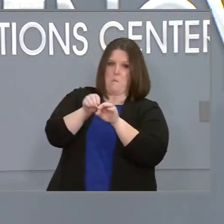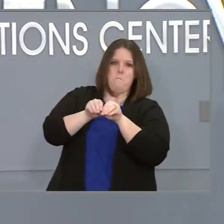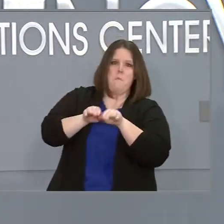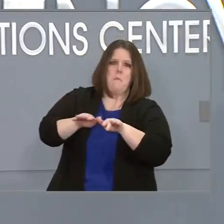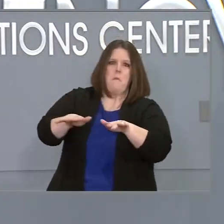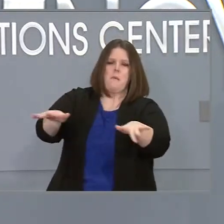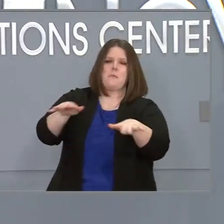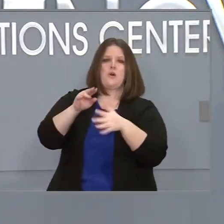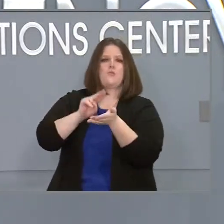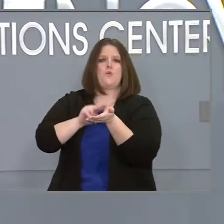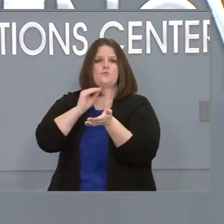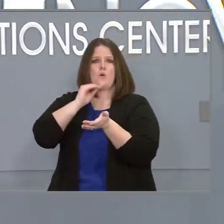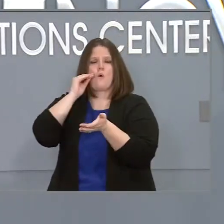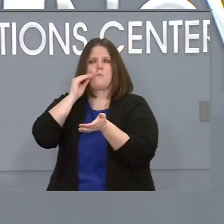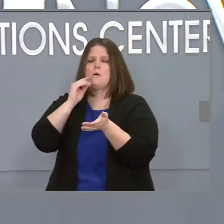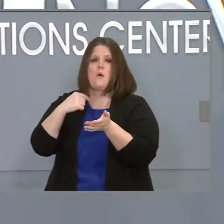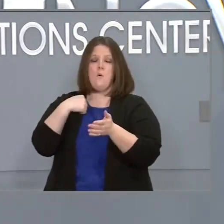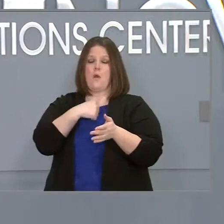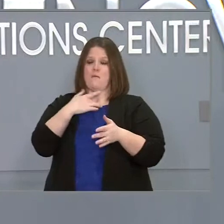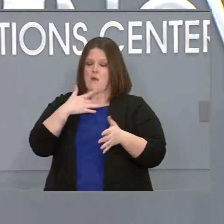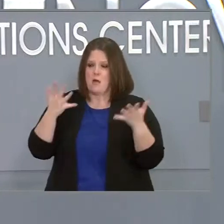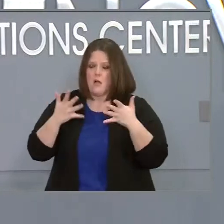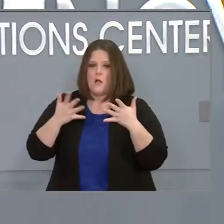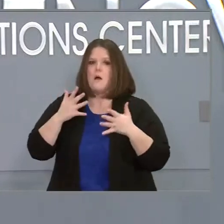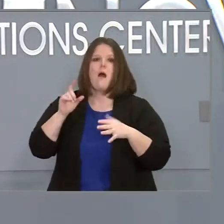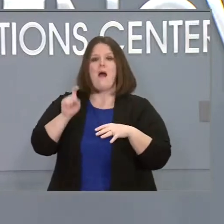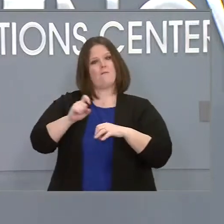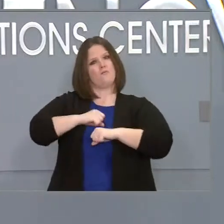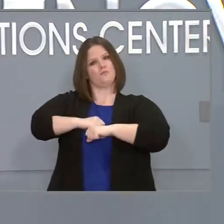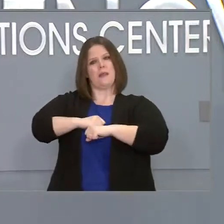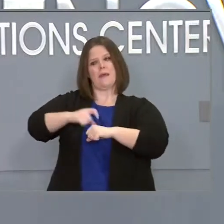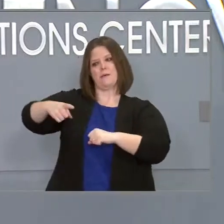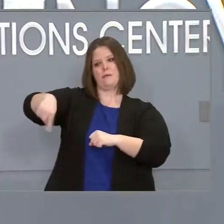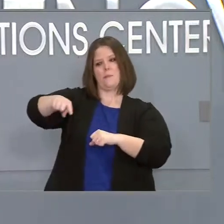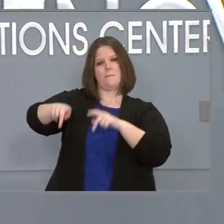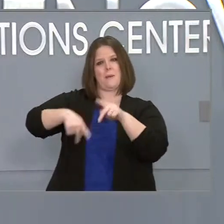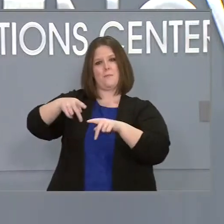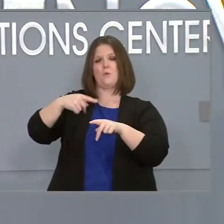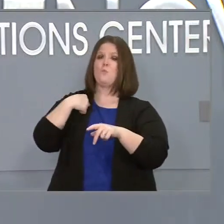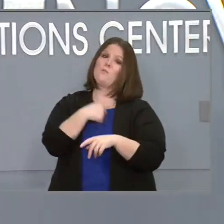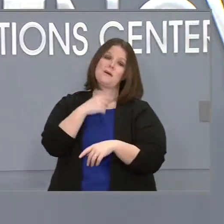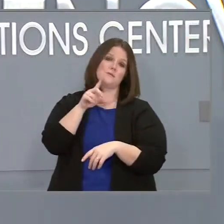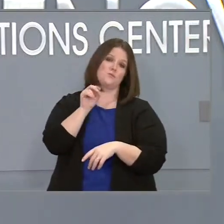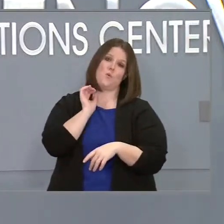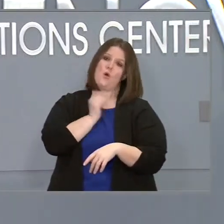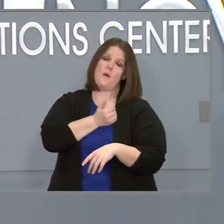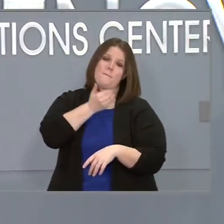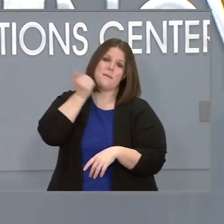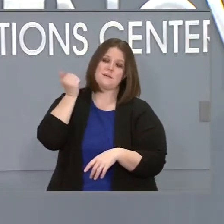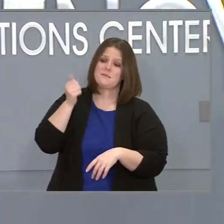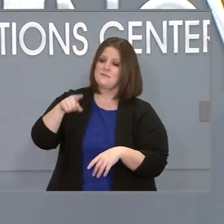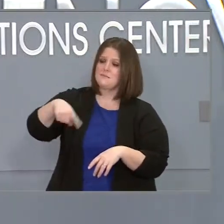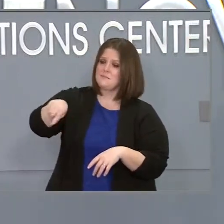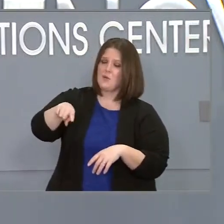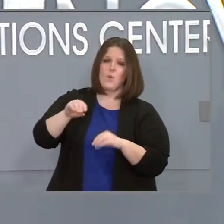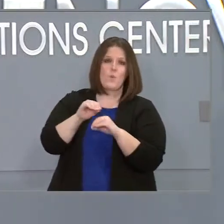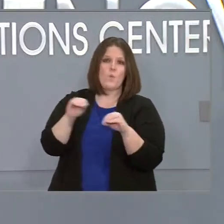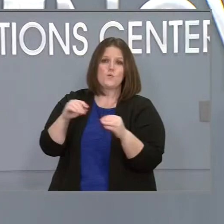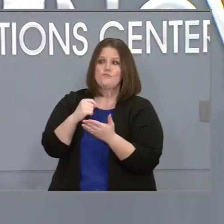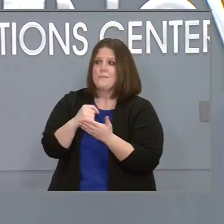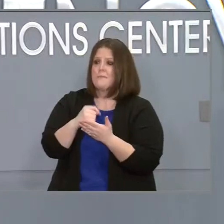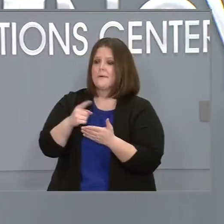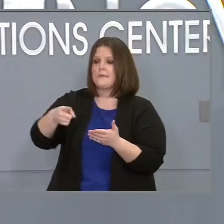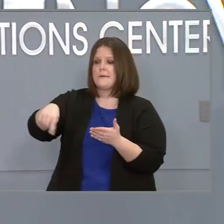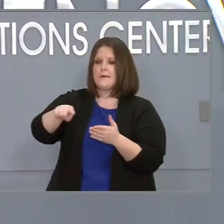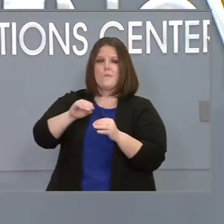to protect folks, and so we did the best we could. In a setting of not having vaccines and not having treatment, we needed to